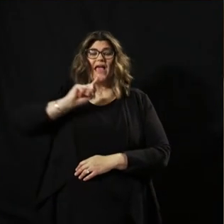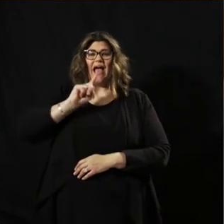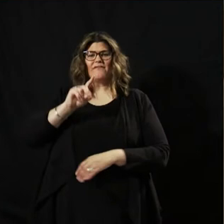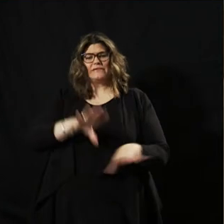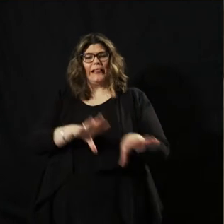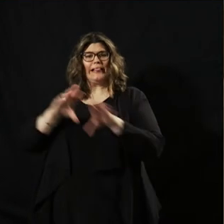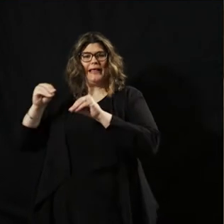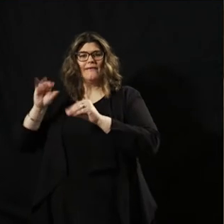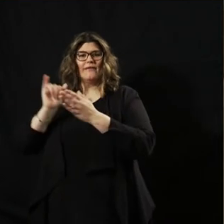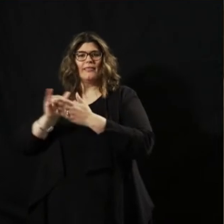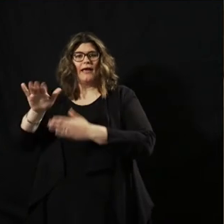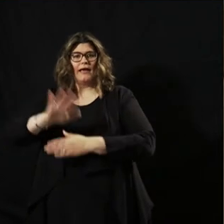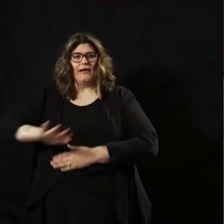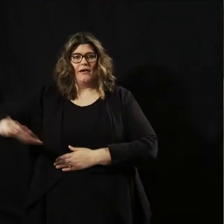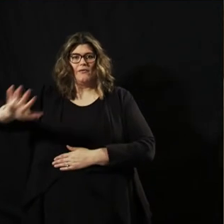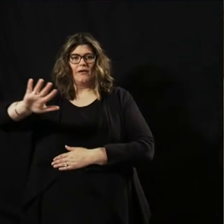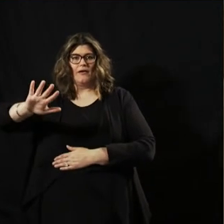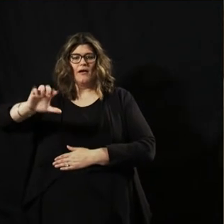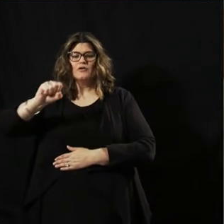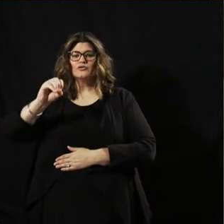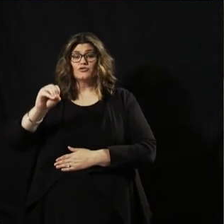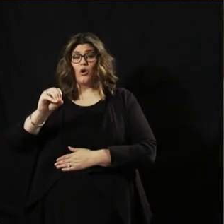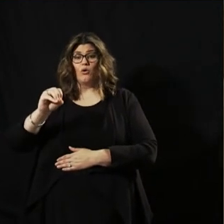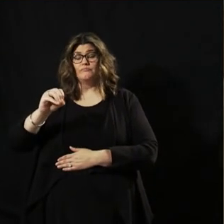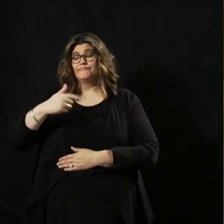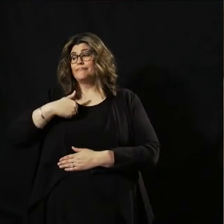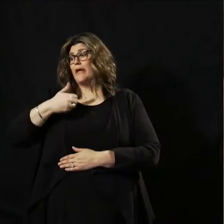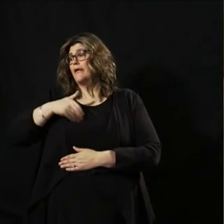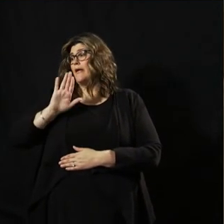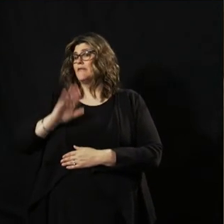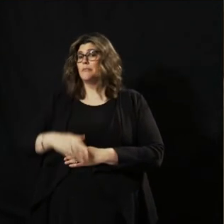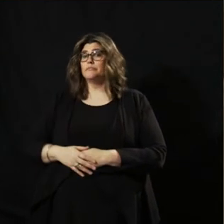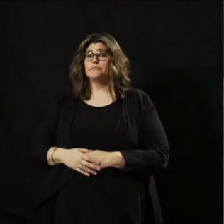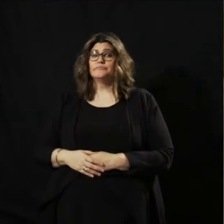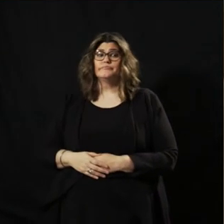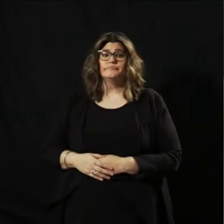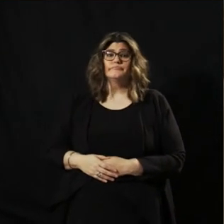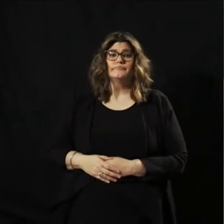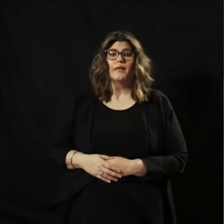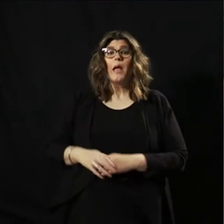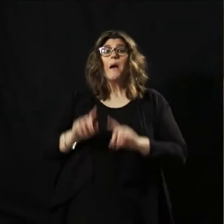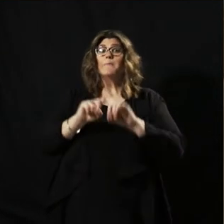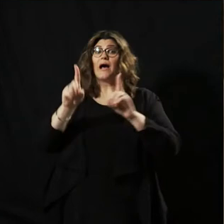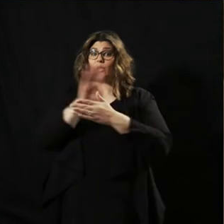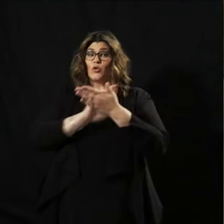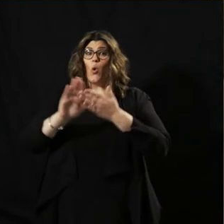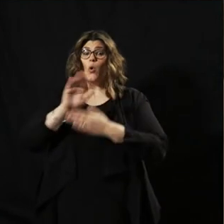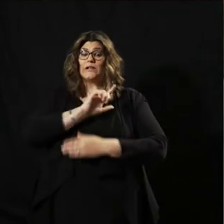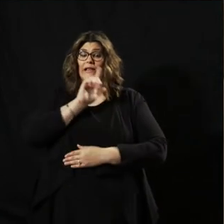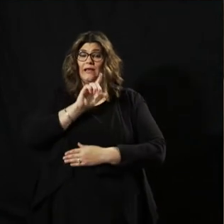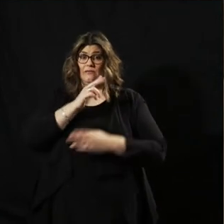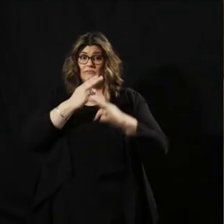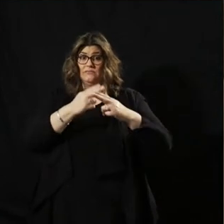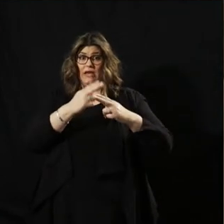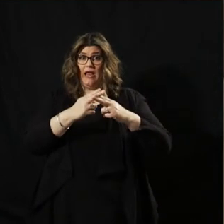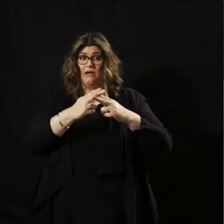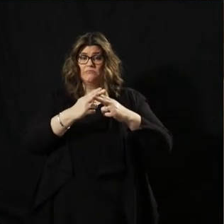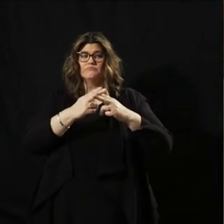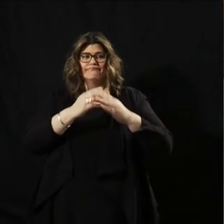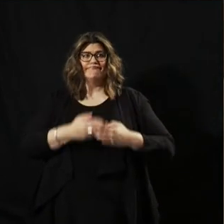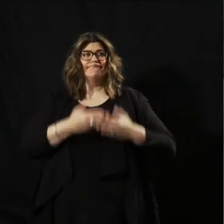land. So I have relented because of my holy name, which the house of Israel